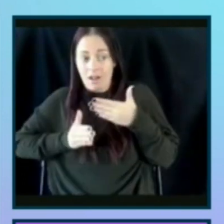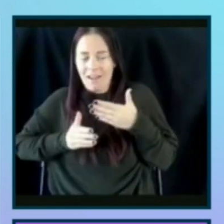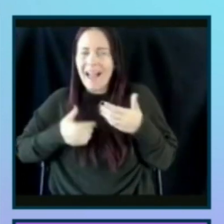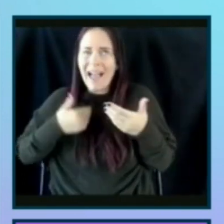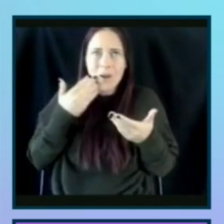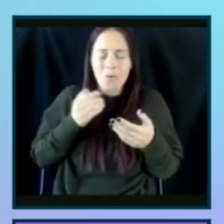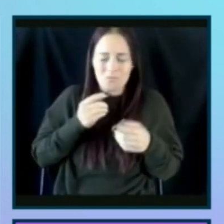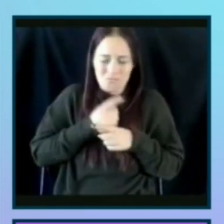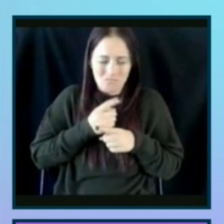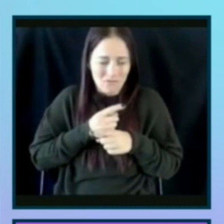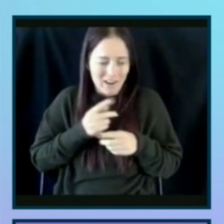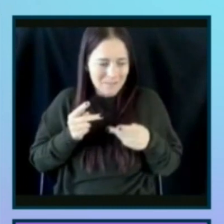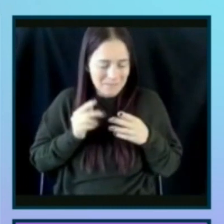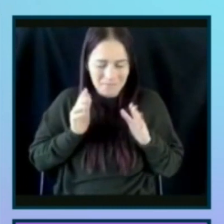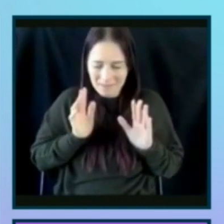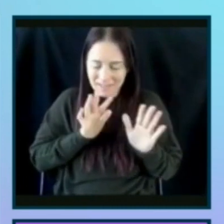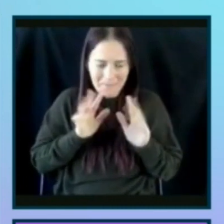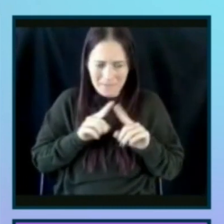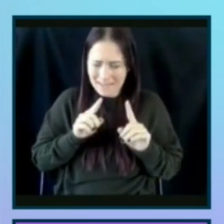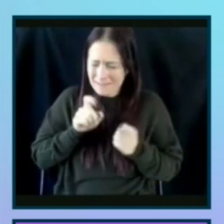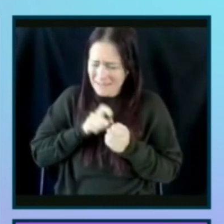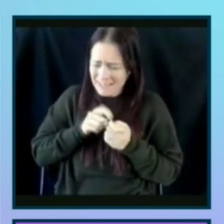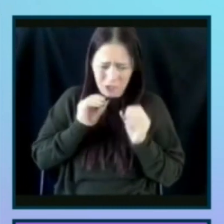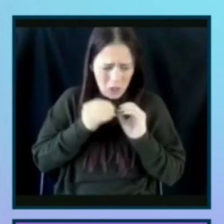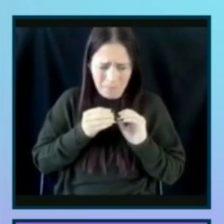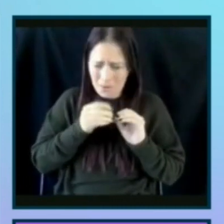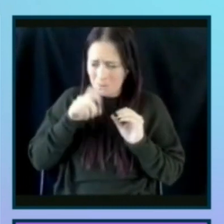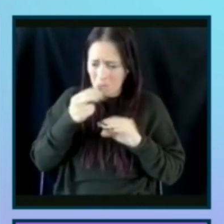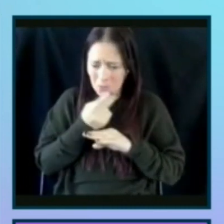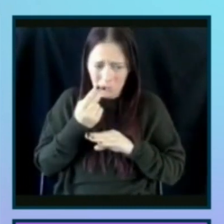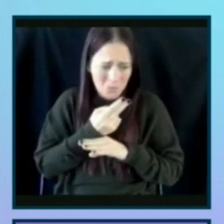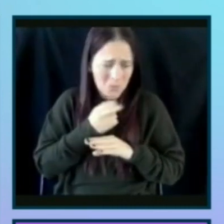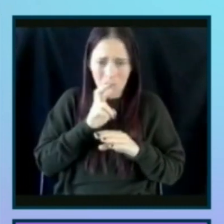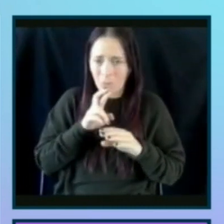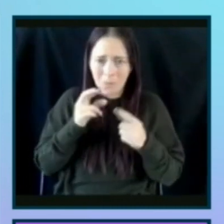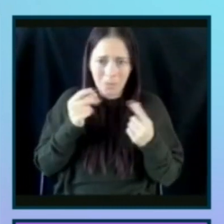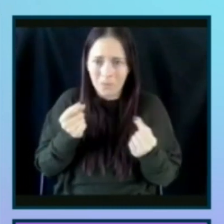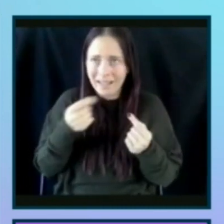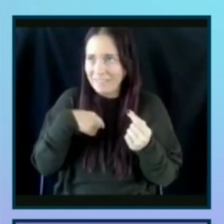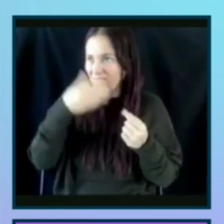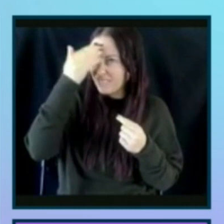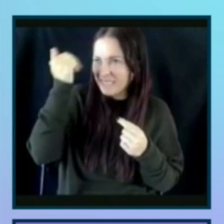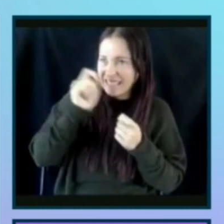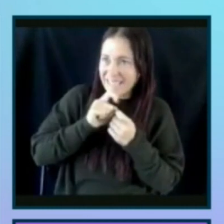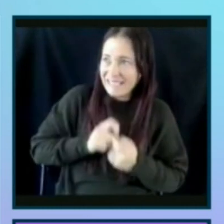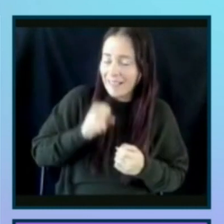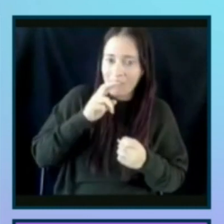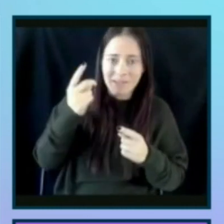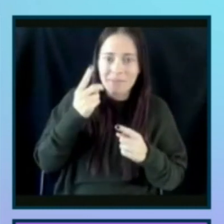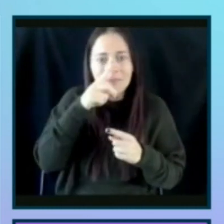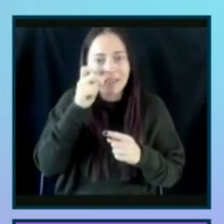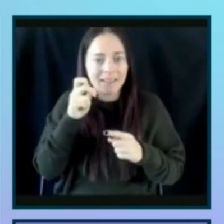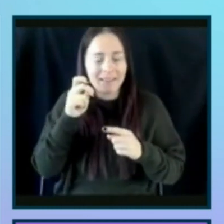but I can't remember if I needed to have a specific number I'm supposed to have at this point, or I've forgotten because I got, on